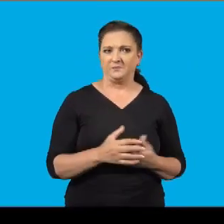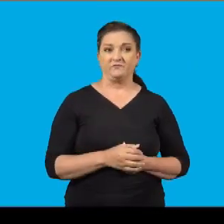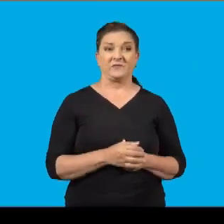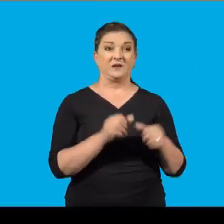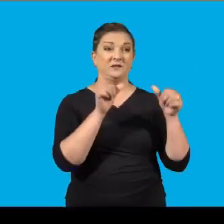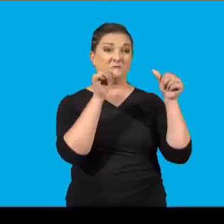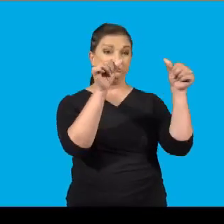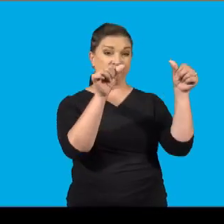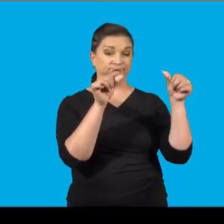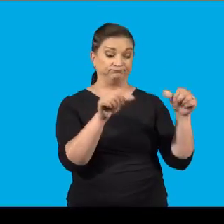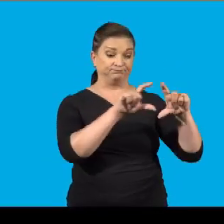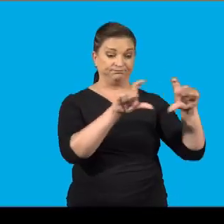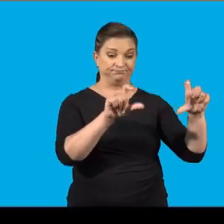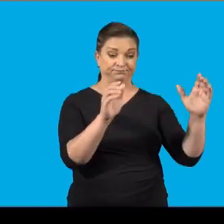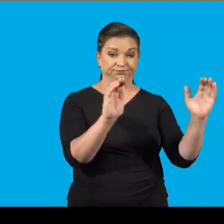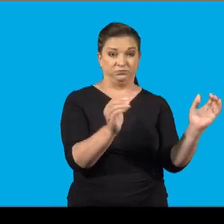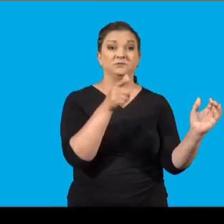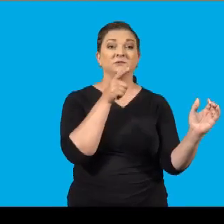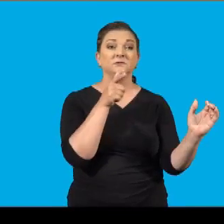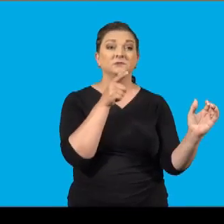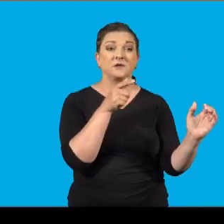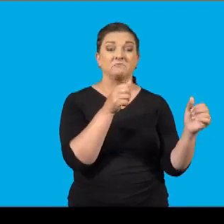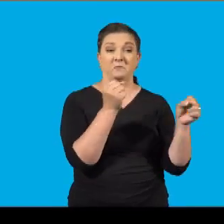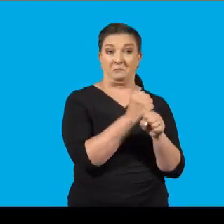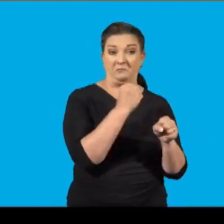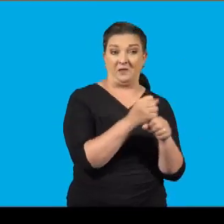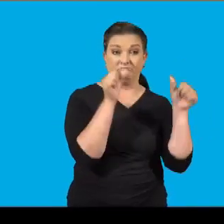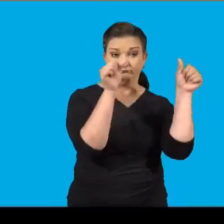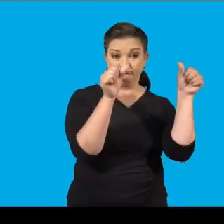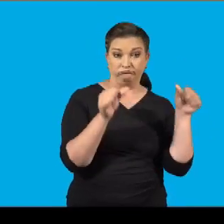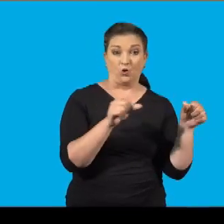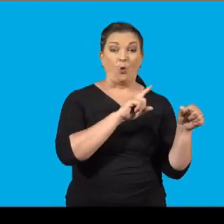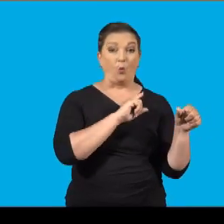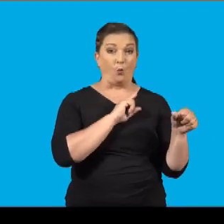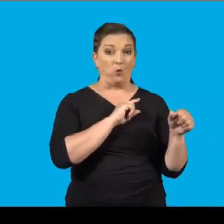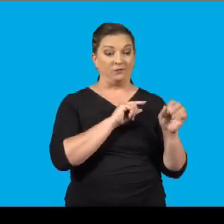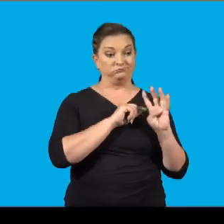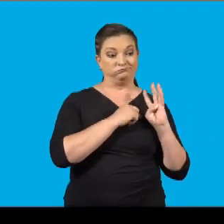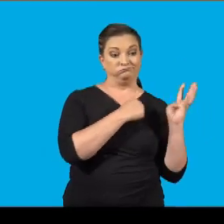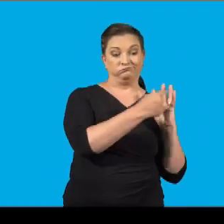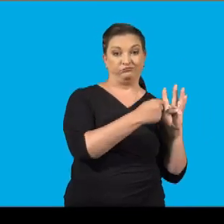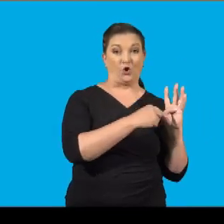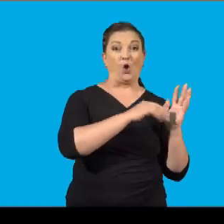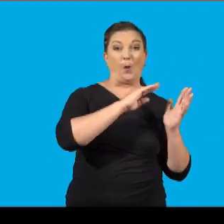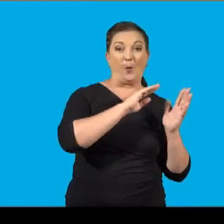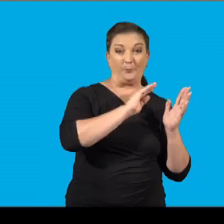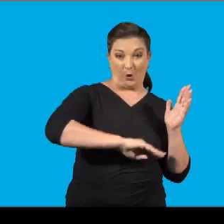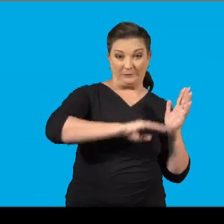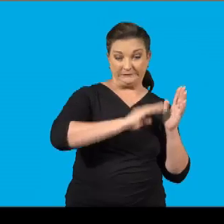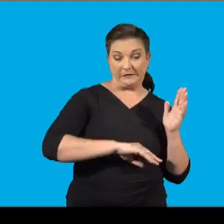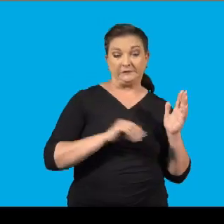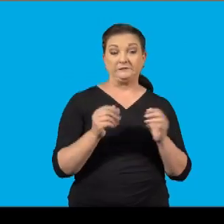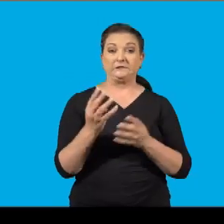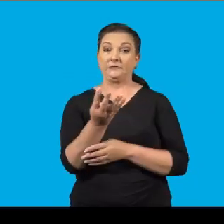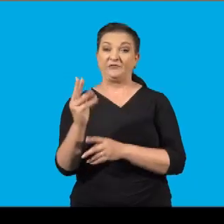the caption, the poster below was produced by the TRC. It invites both perpetrators and victims